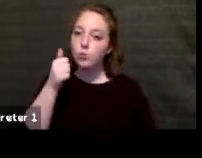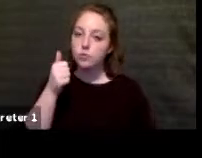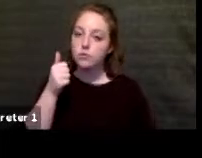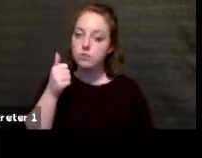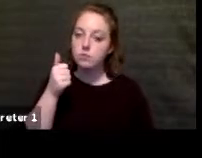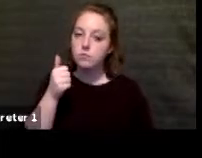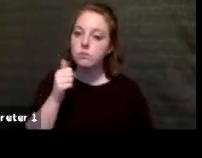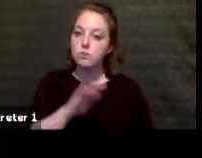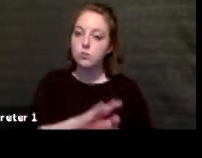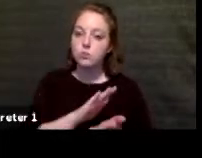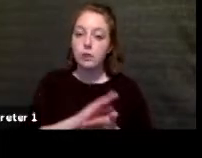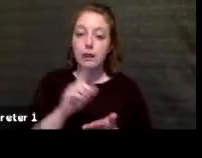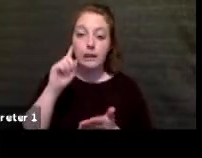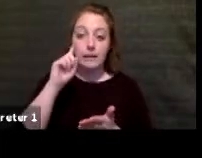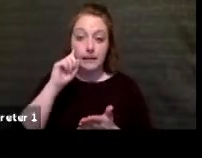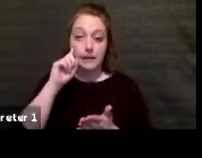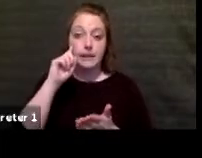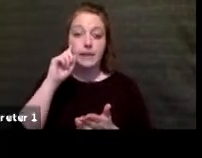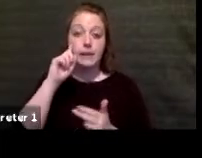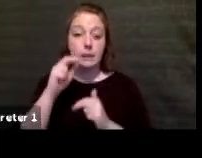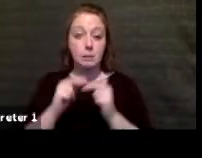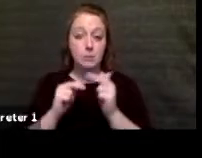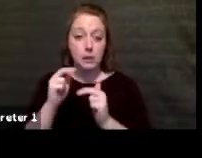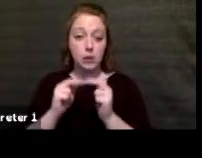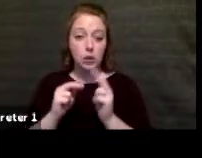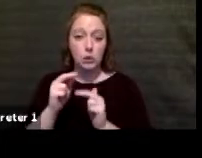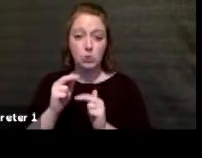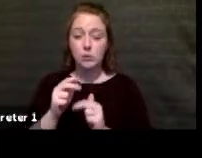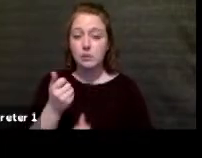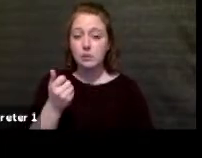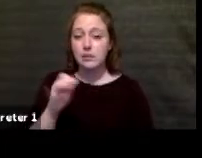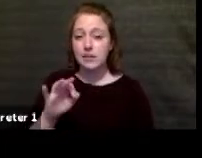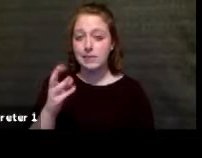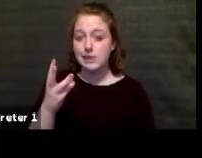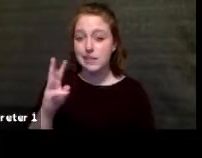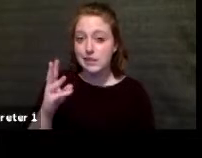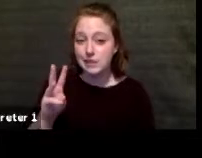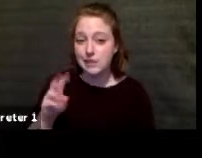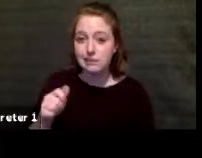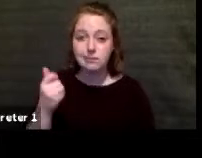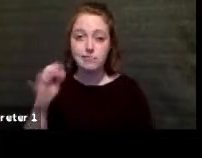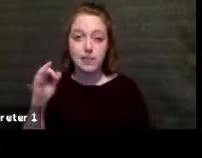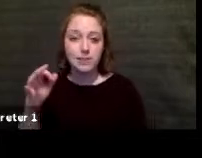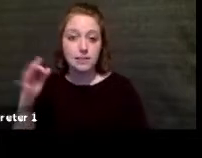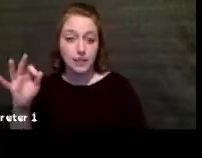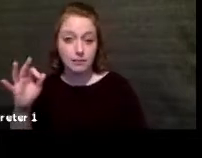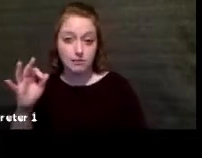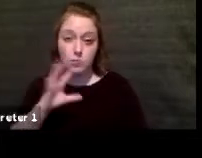believe, yes, it was built, as I recall, either 1916 or 1919, uh, is what I recall.